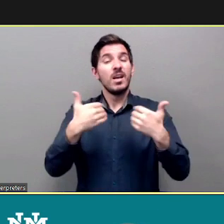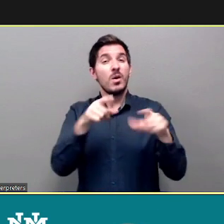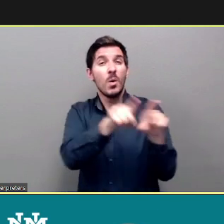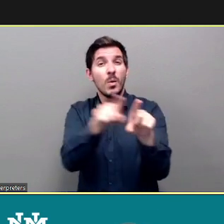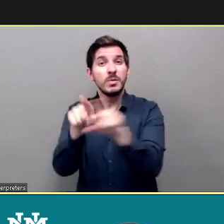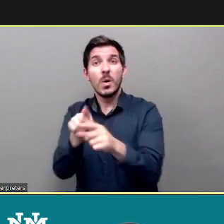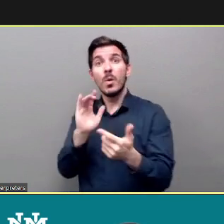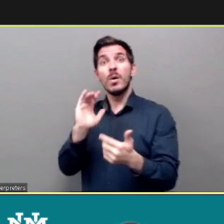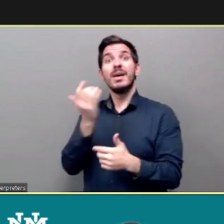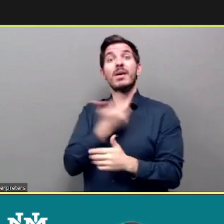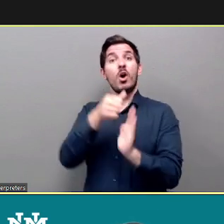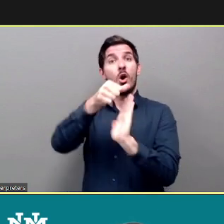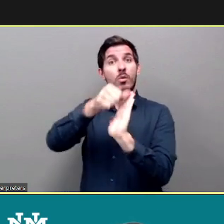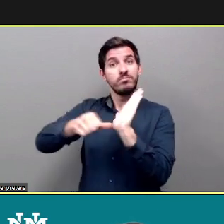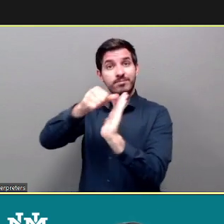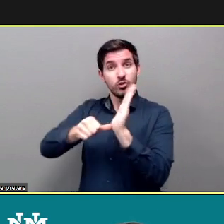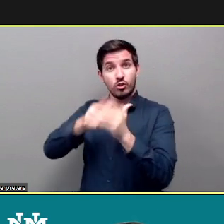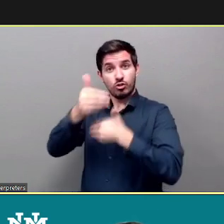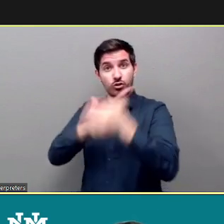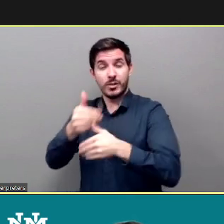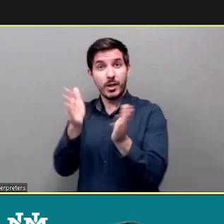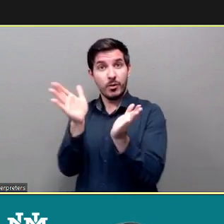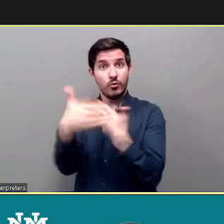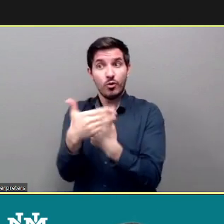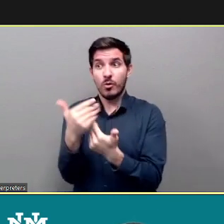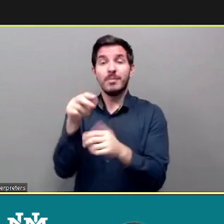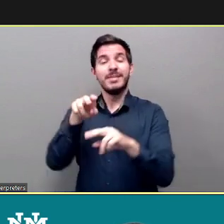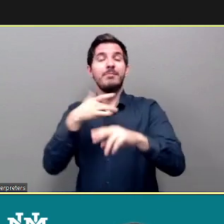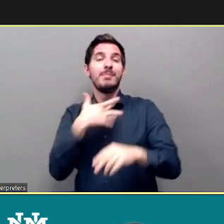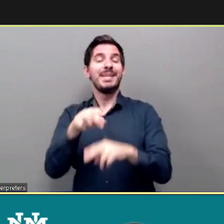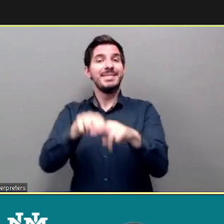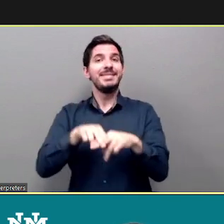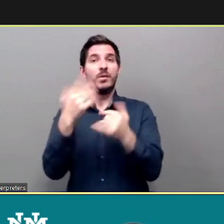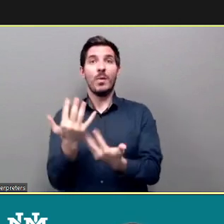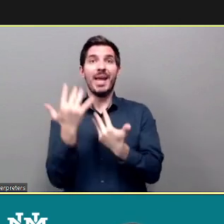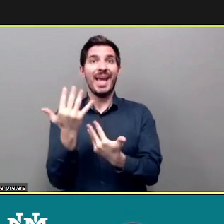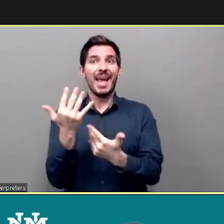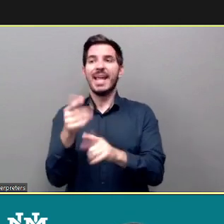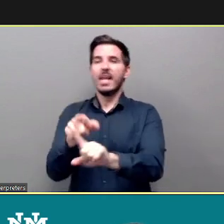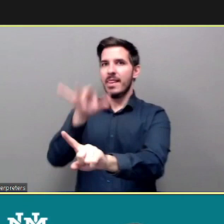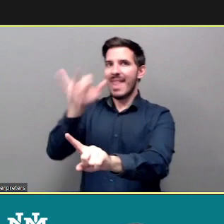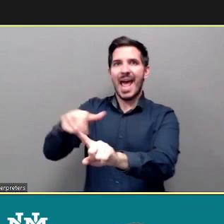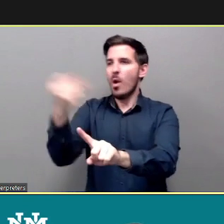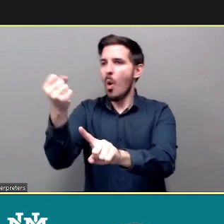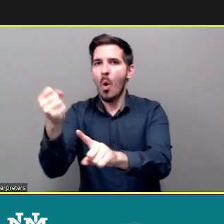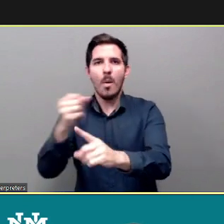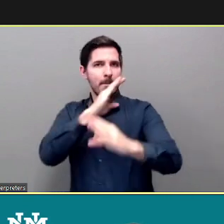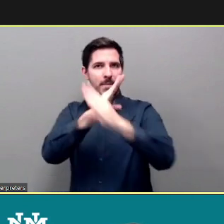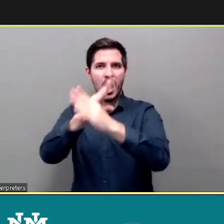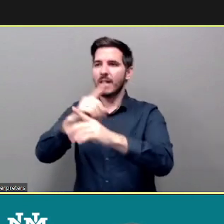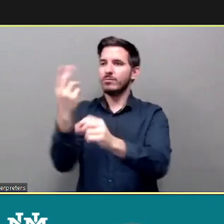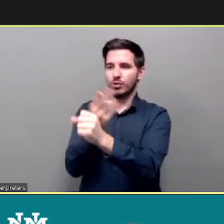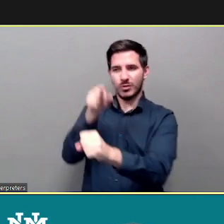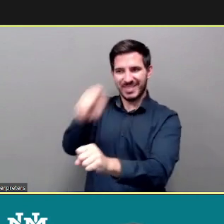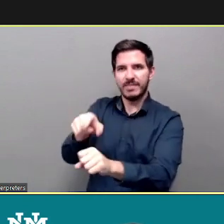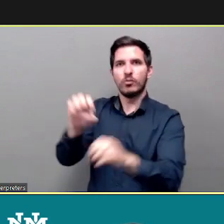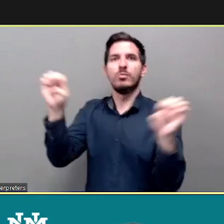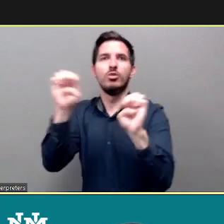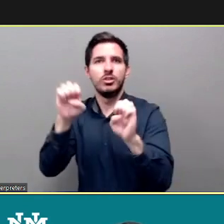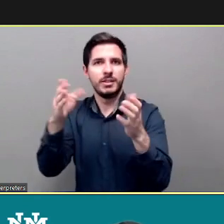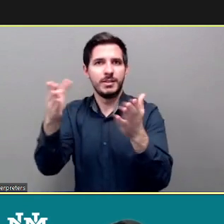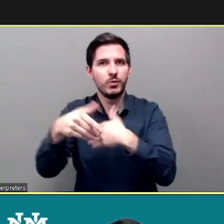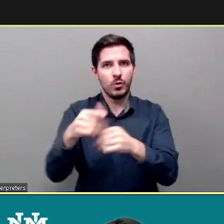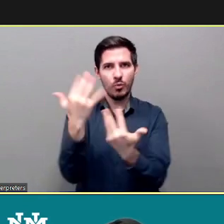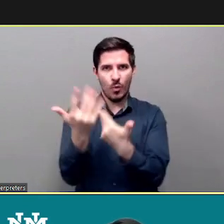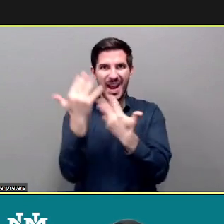to help offset some of the pediatric emergency department numbers. At the